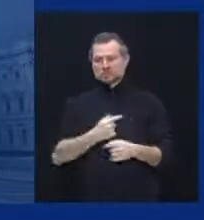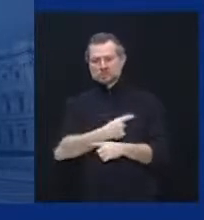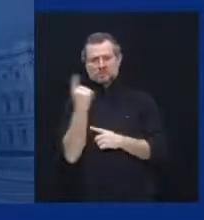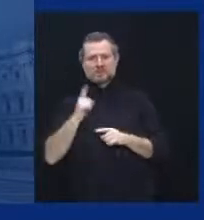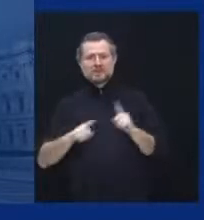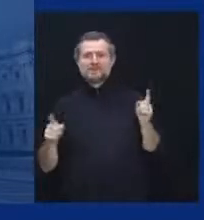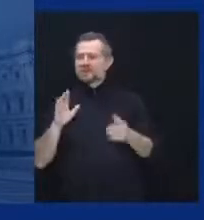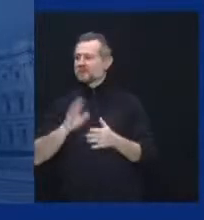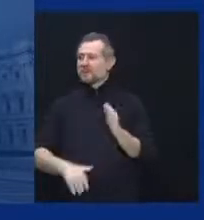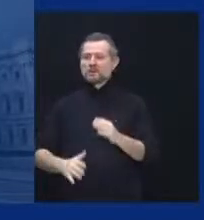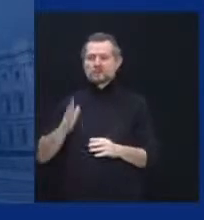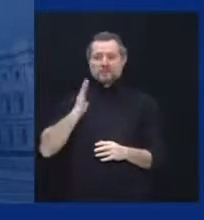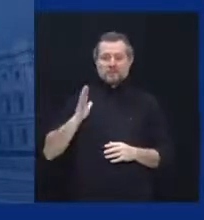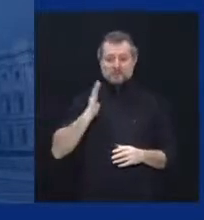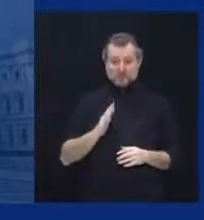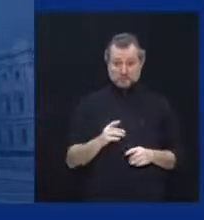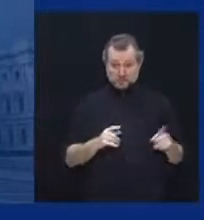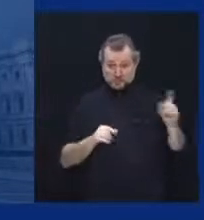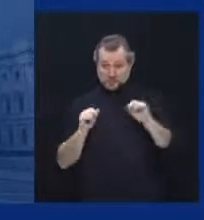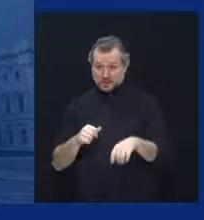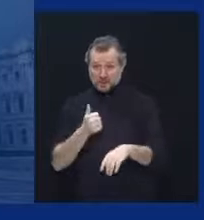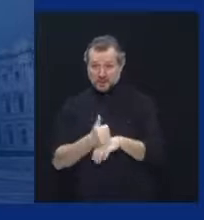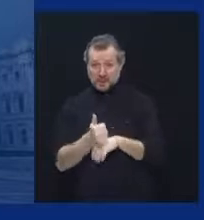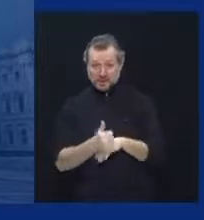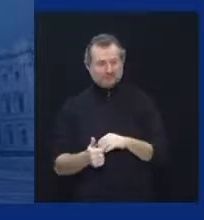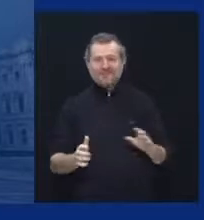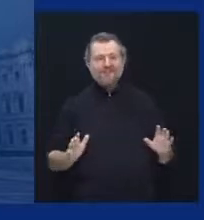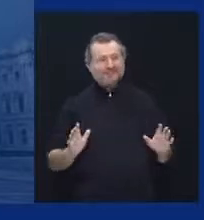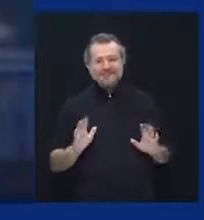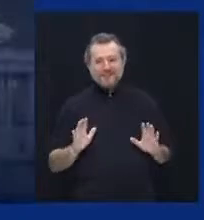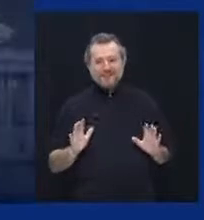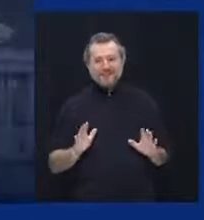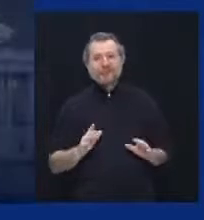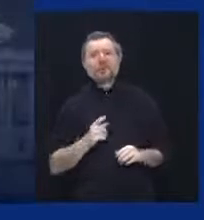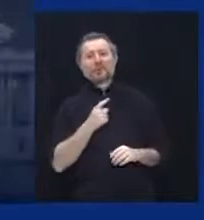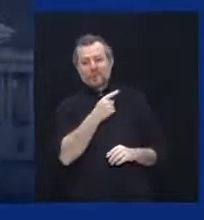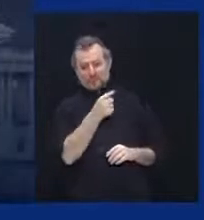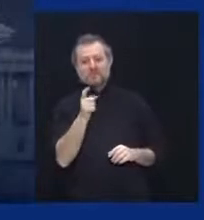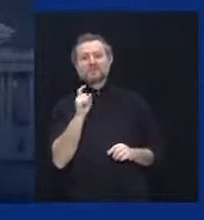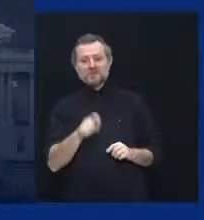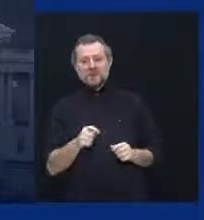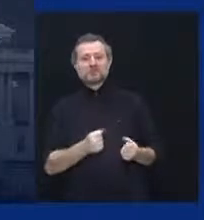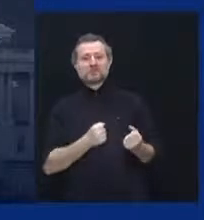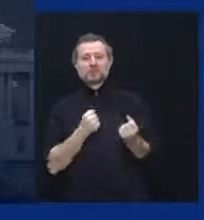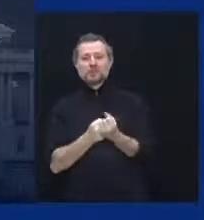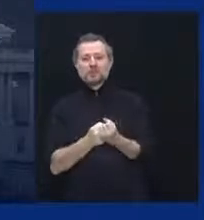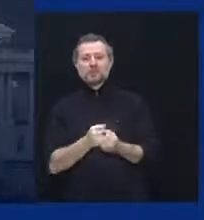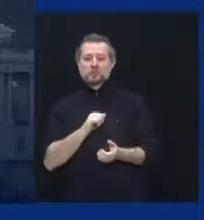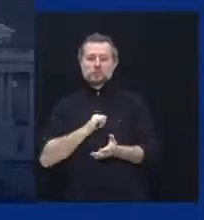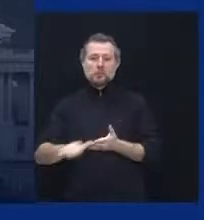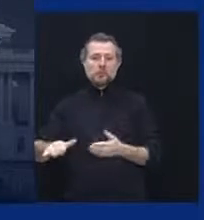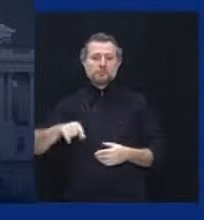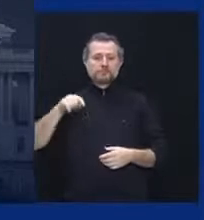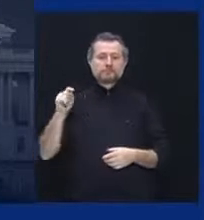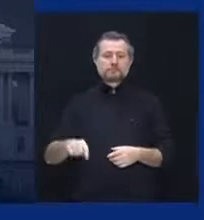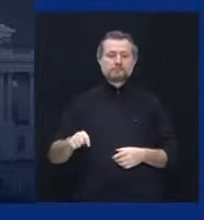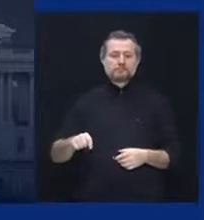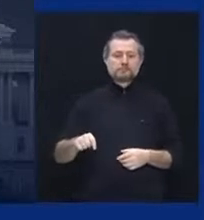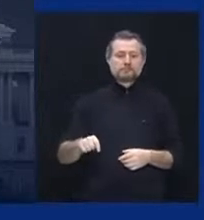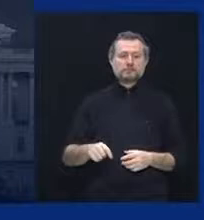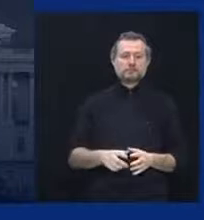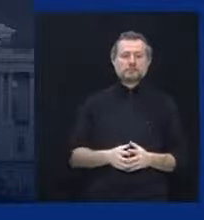one to point the finger to. We need you to deliver for New York. And when it comes